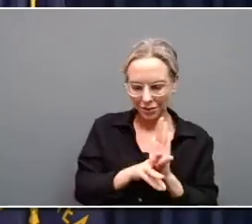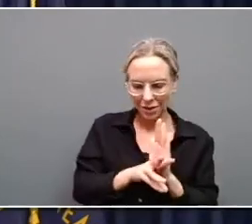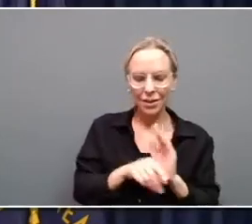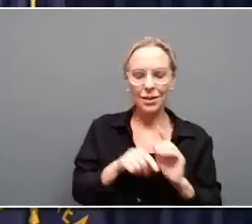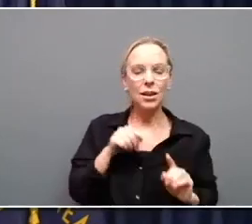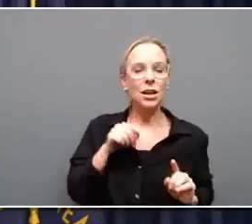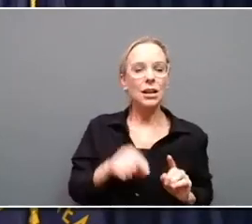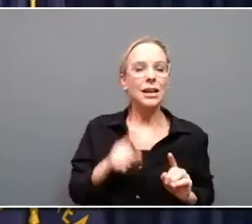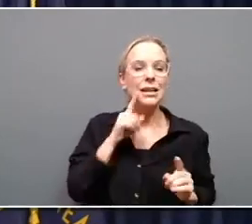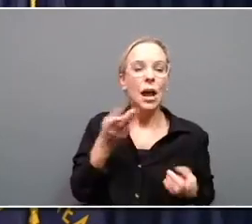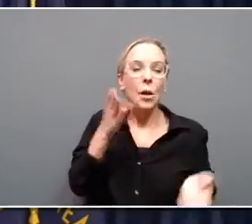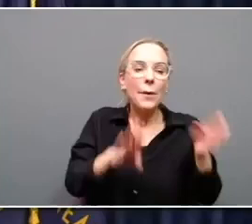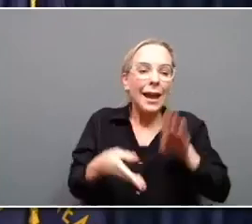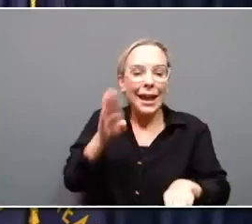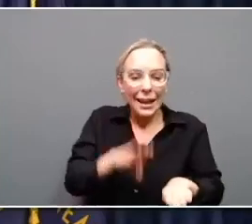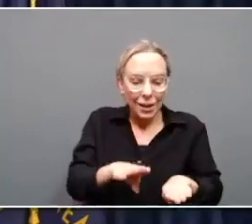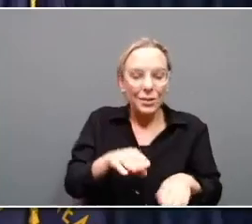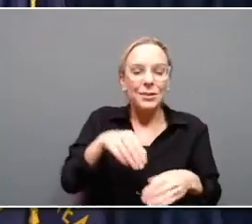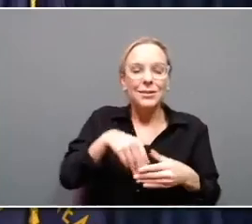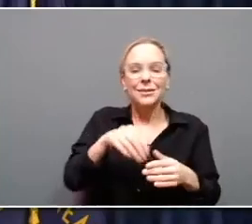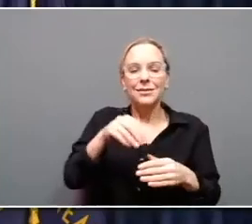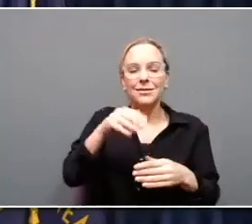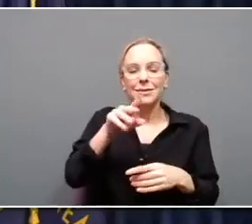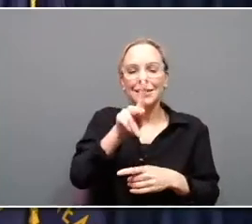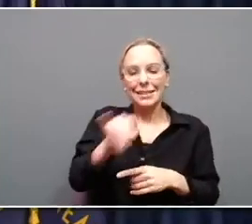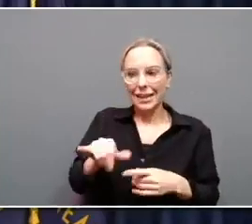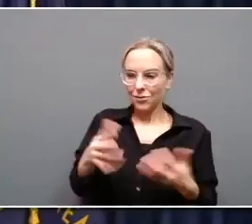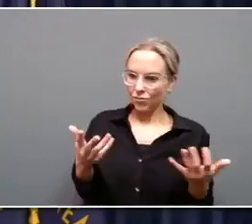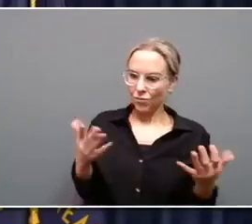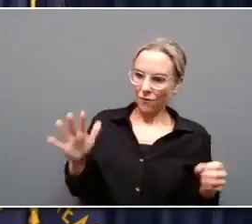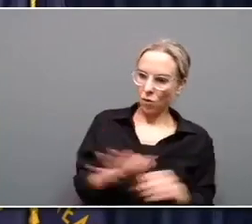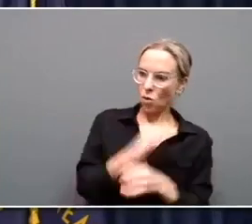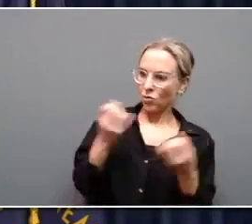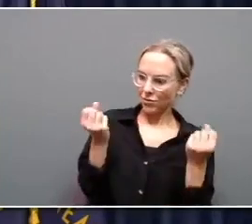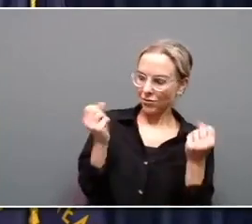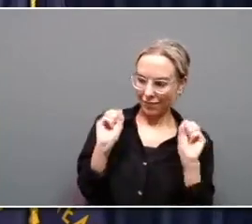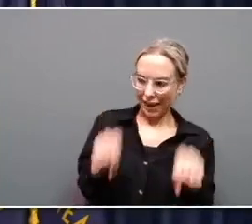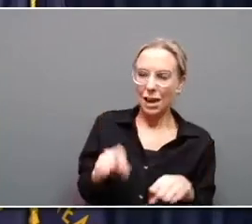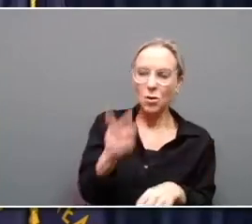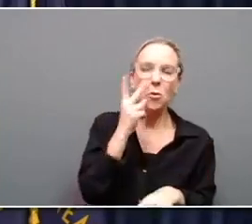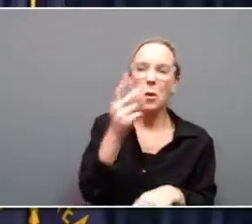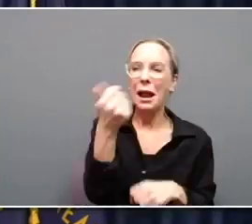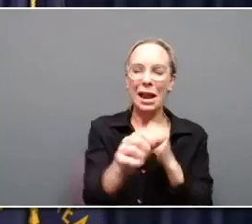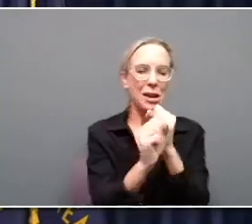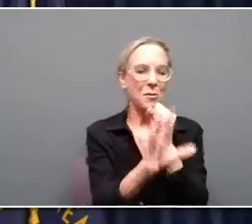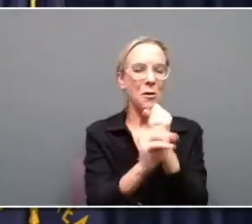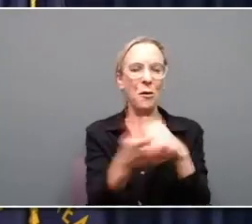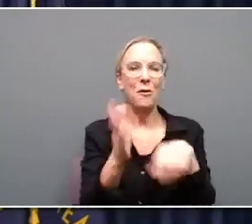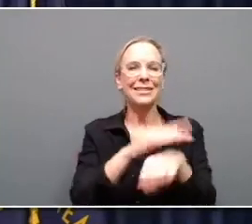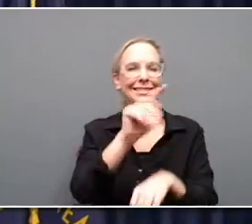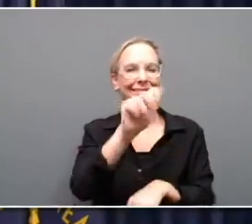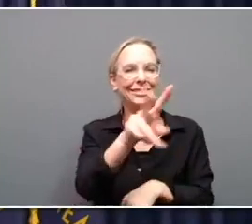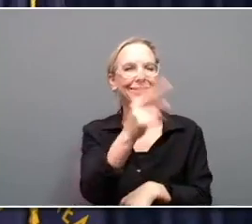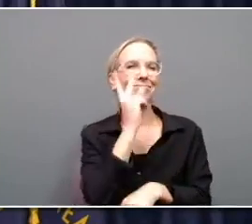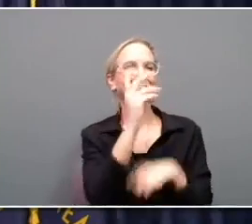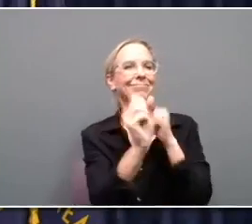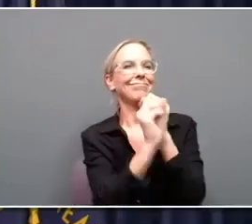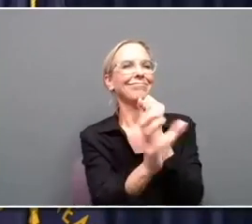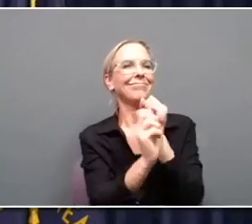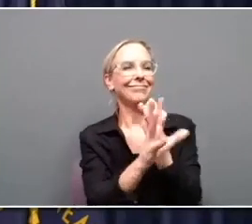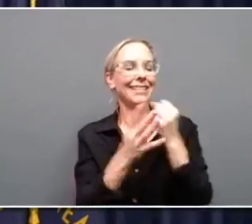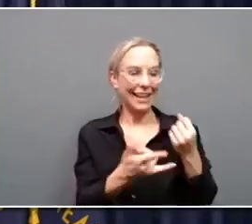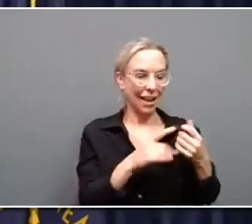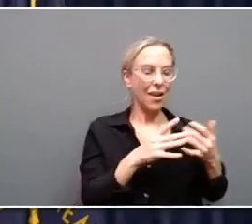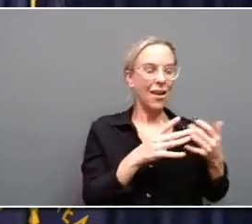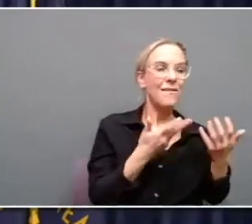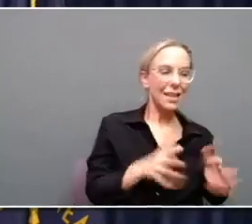now in full swing in Kentucky. If you don't believe me, watch any commercial that comes on now that the campaign is over, whether it's